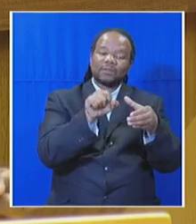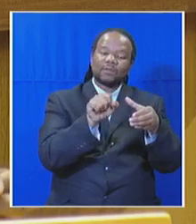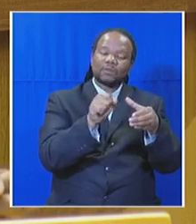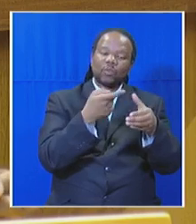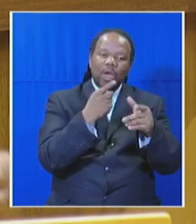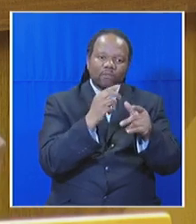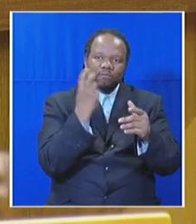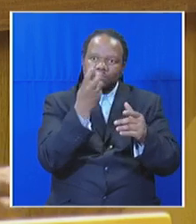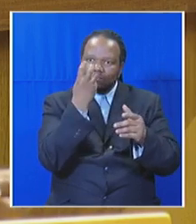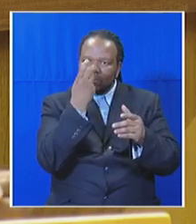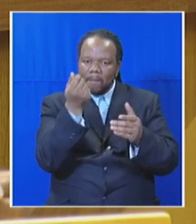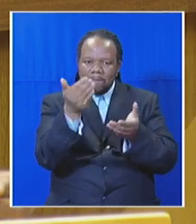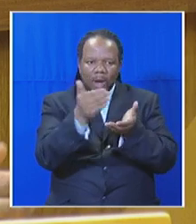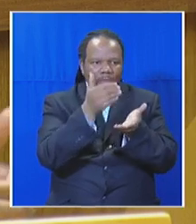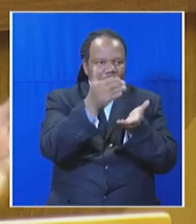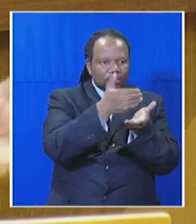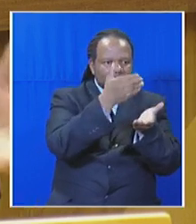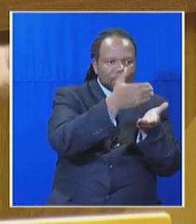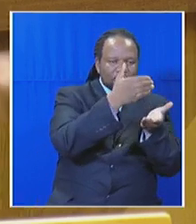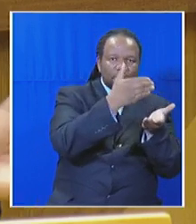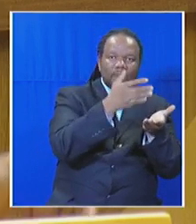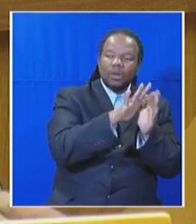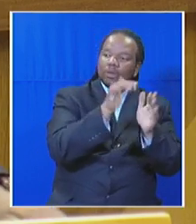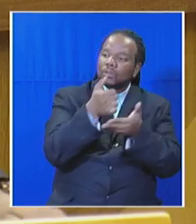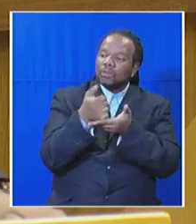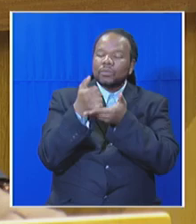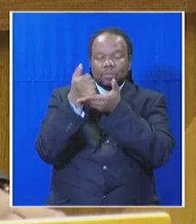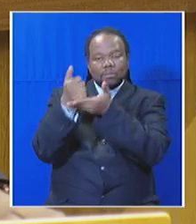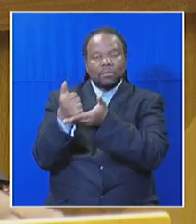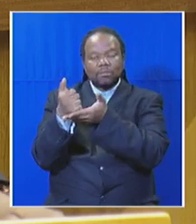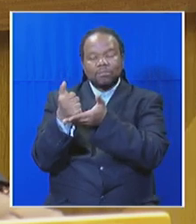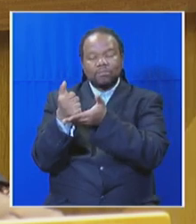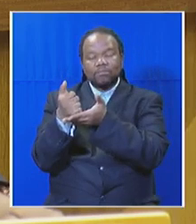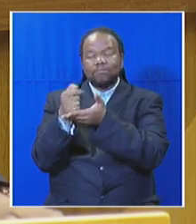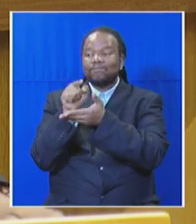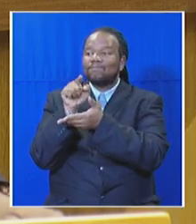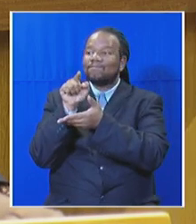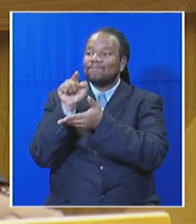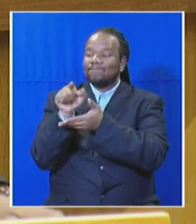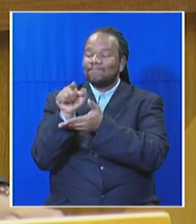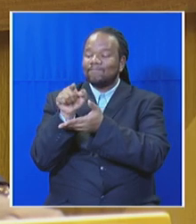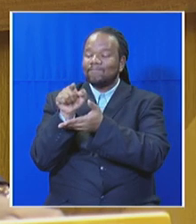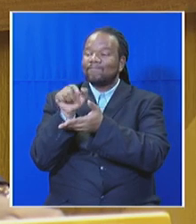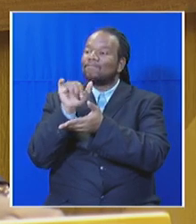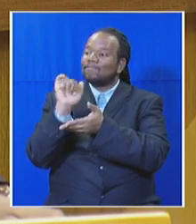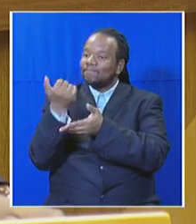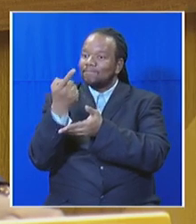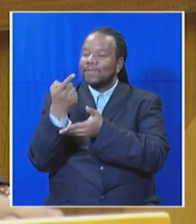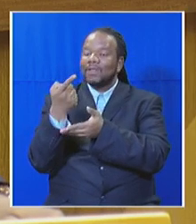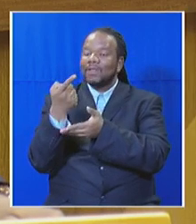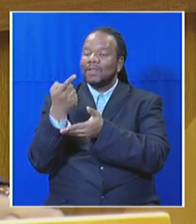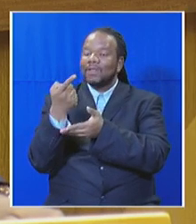will assist in the main members states of the BRICS Bank, and South Africans will benefit out of